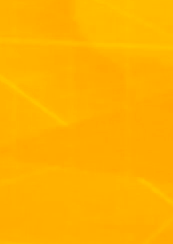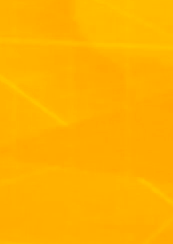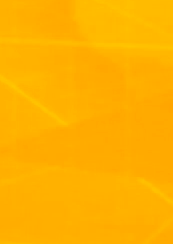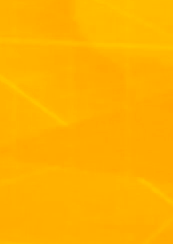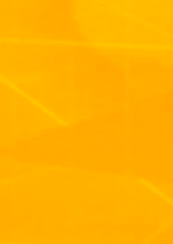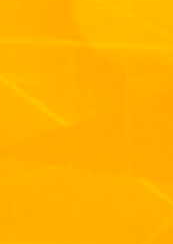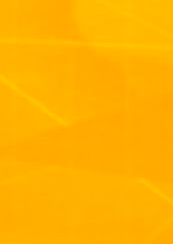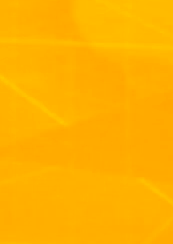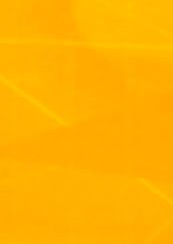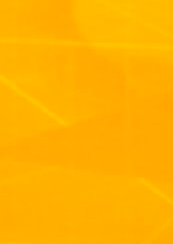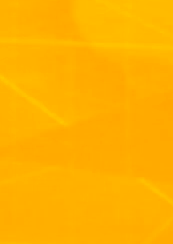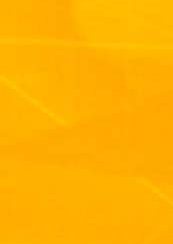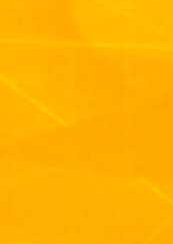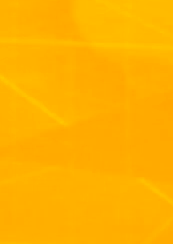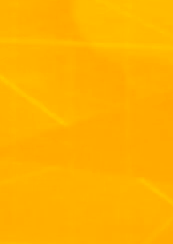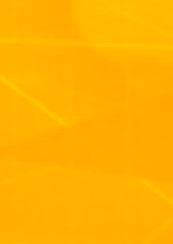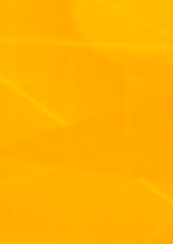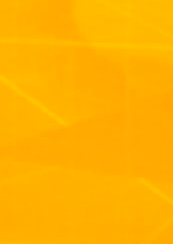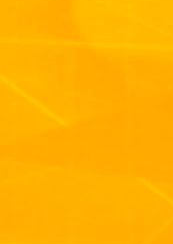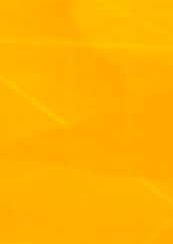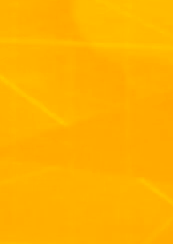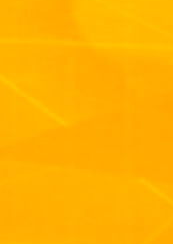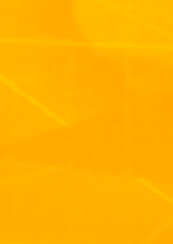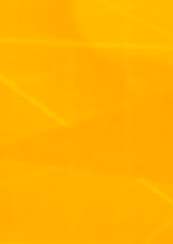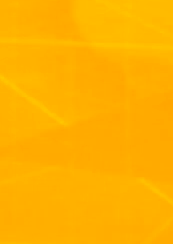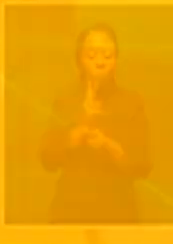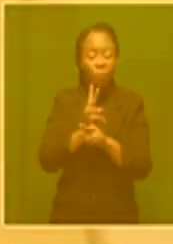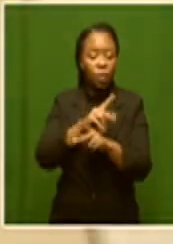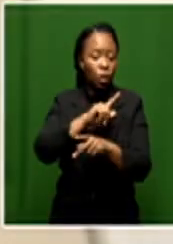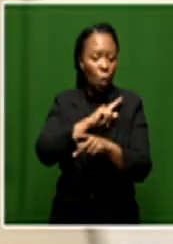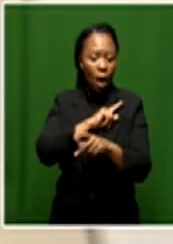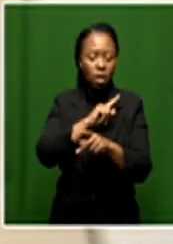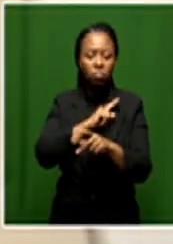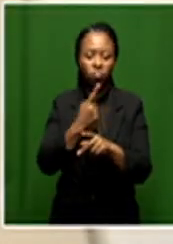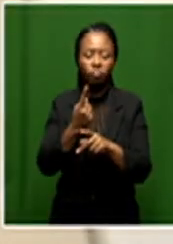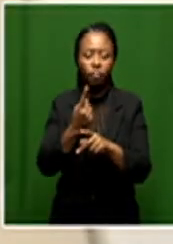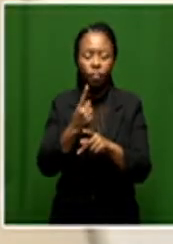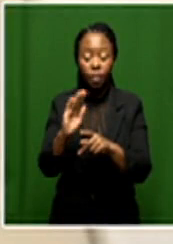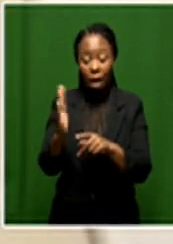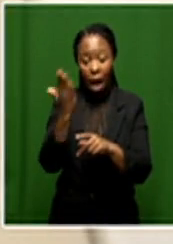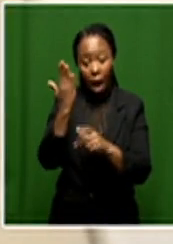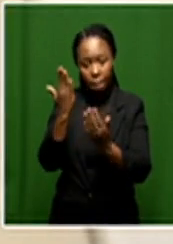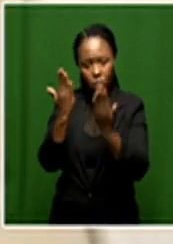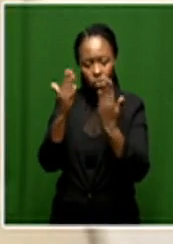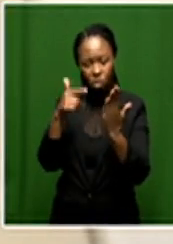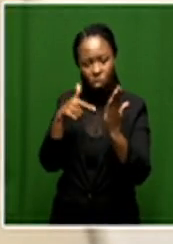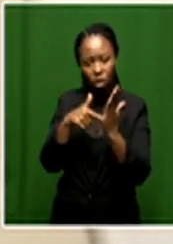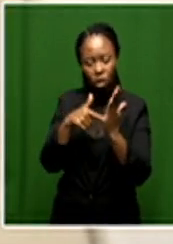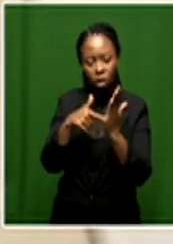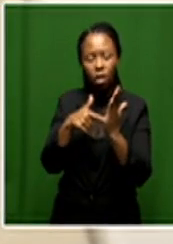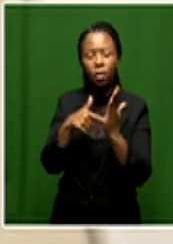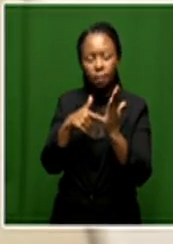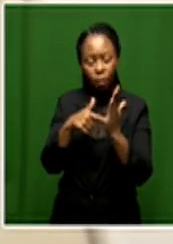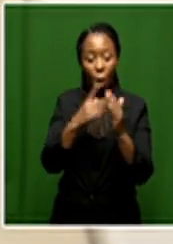Thankfully not. And again, it's because of the proactive approach that the department, both national